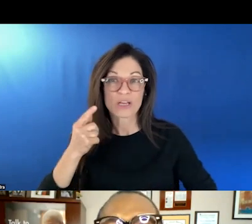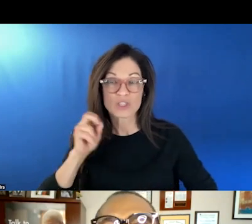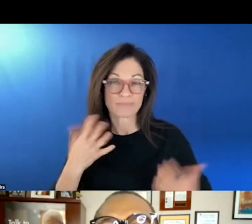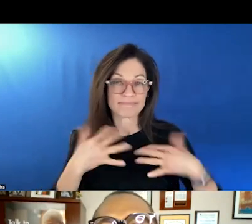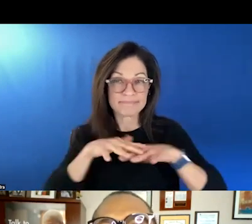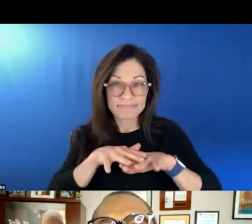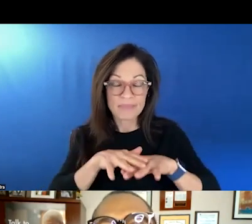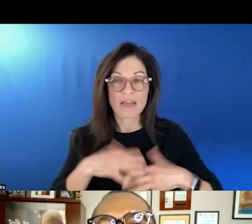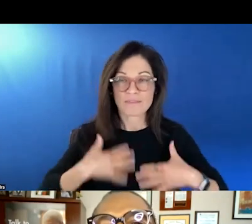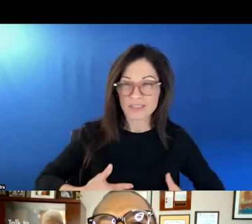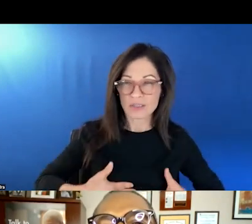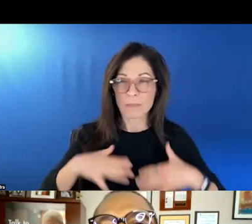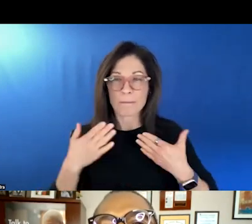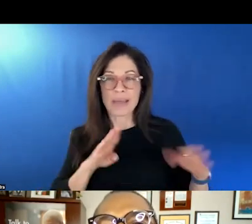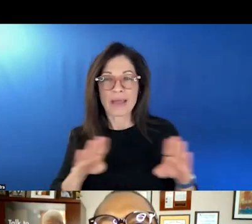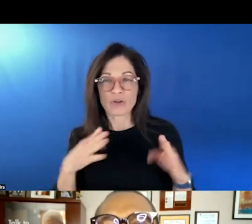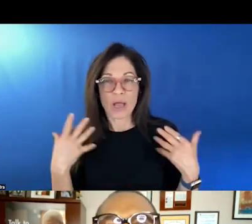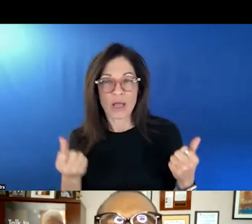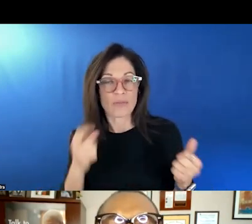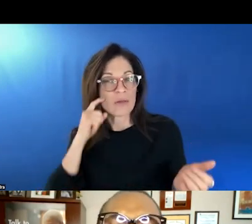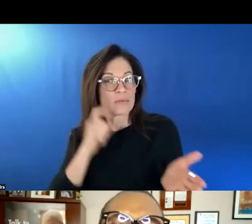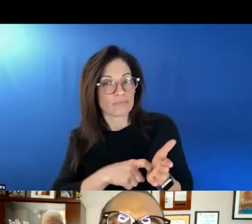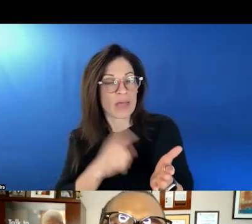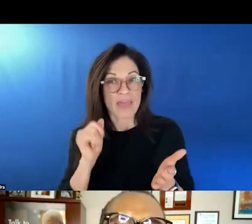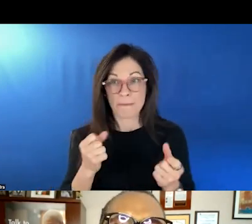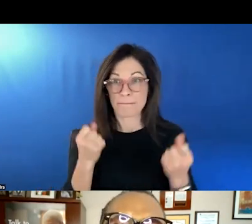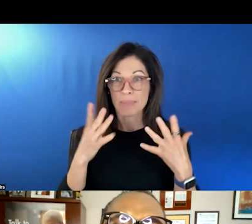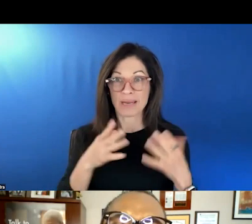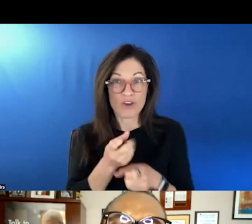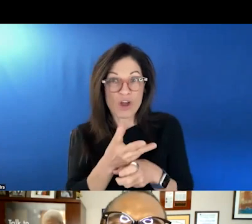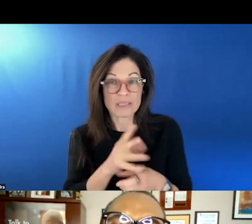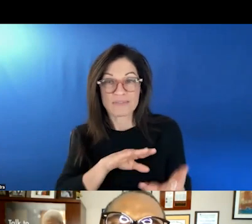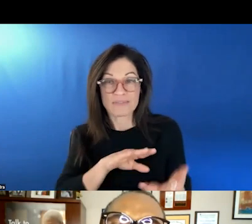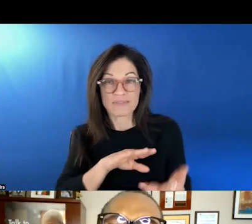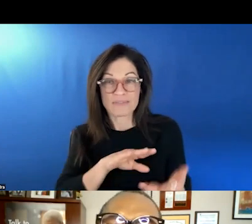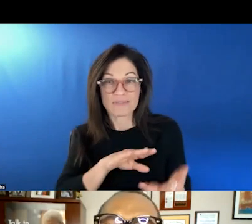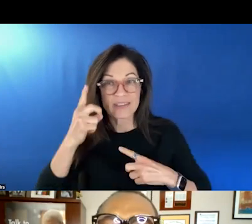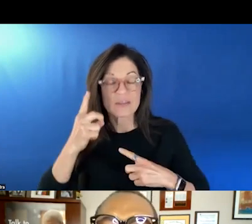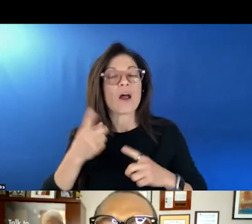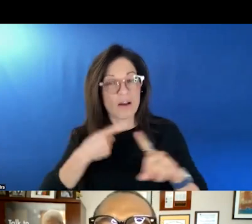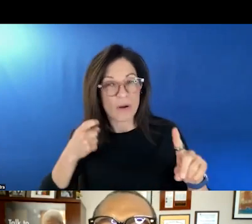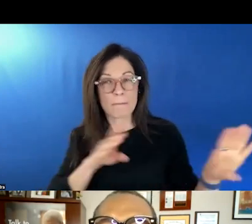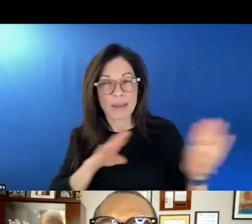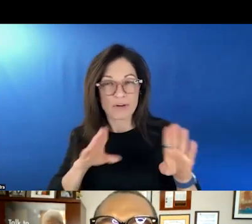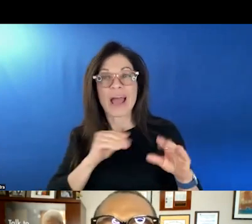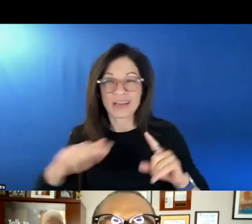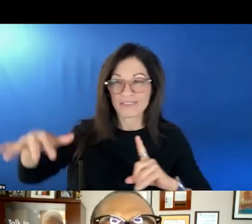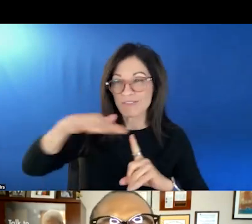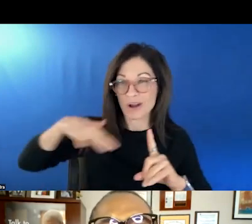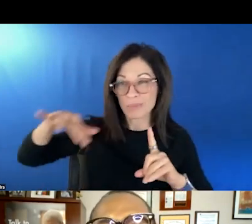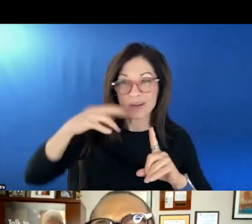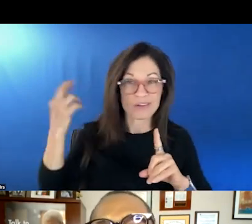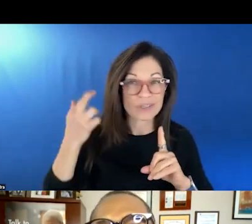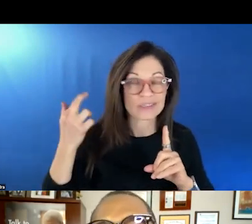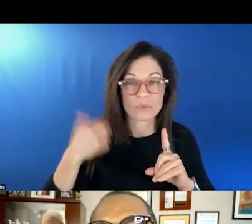health, recognizing that many of the prevalent causes of death and disease are caused by behavioral and environmental factors. And we